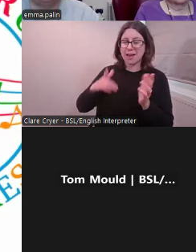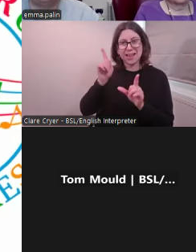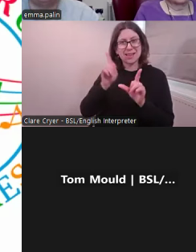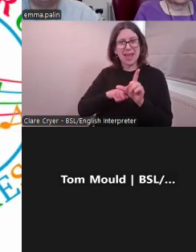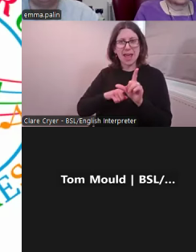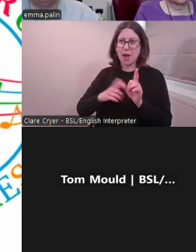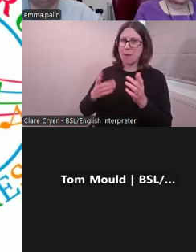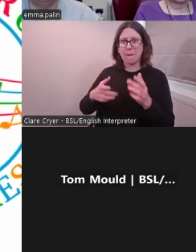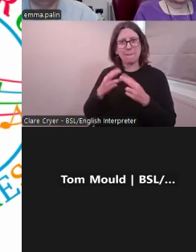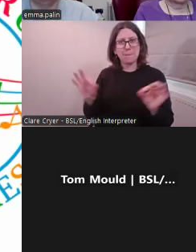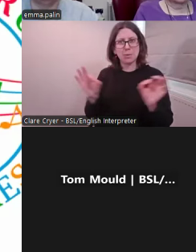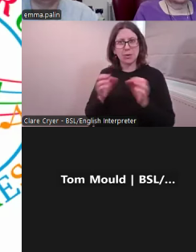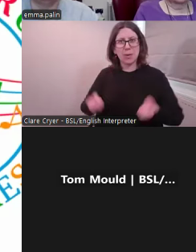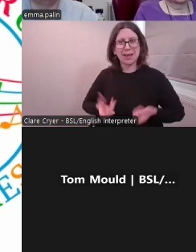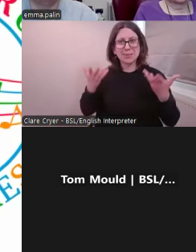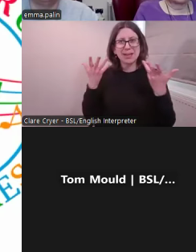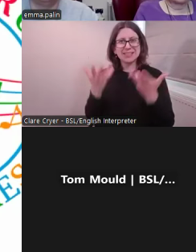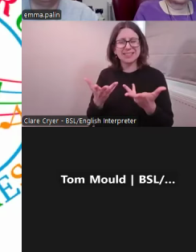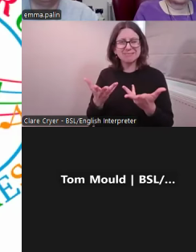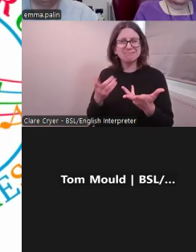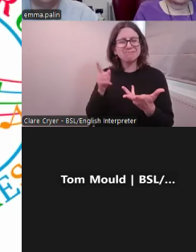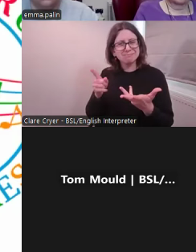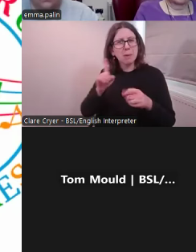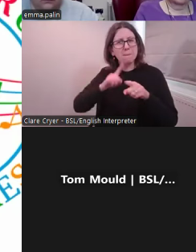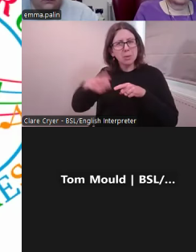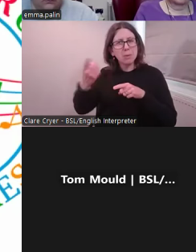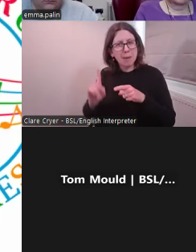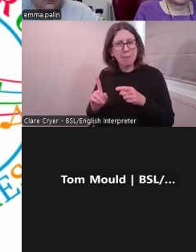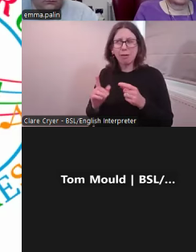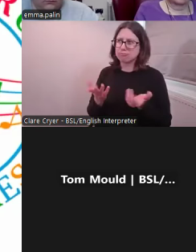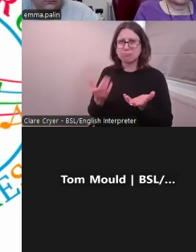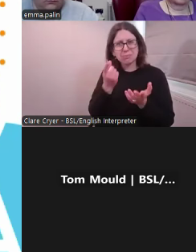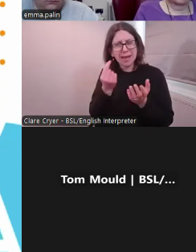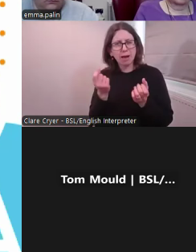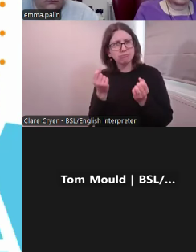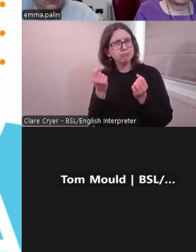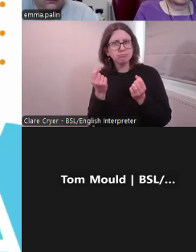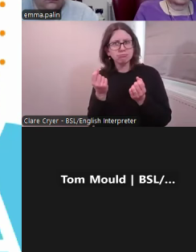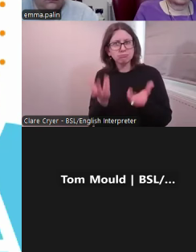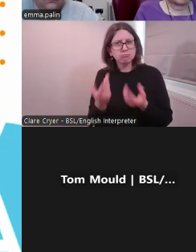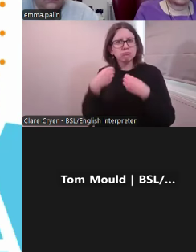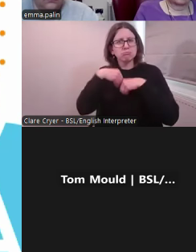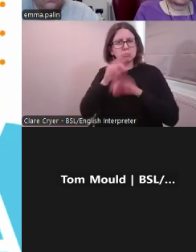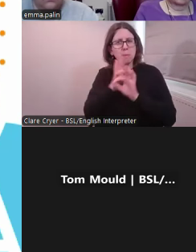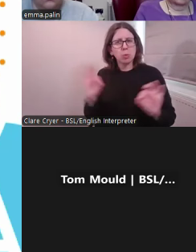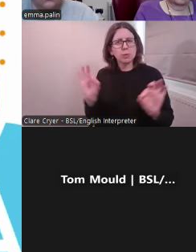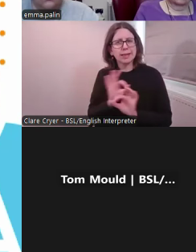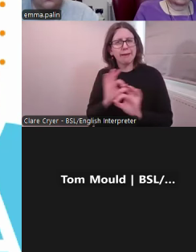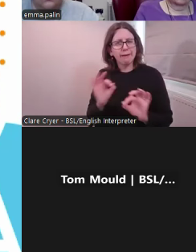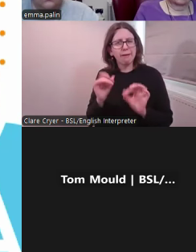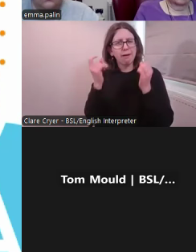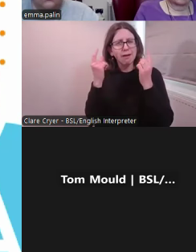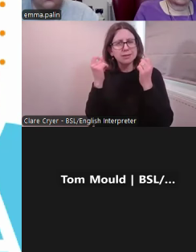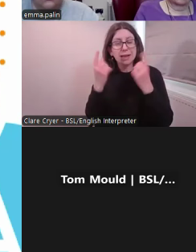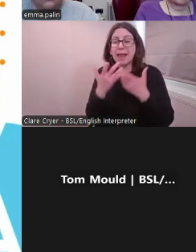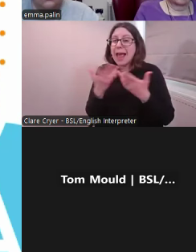everyone can definitely speak in this world or understand is music. So if you have any questions for me later, please pop them